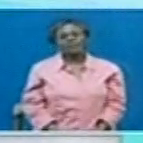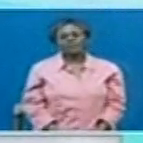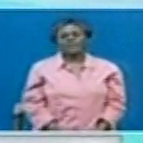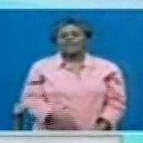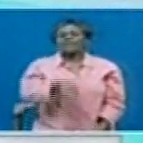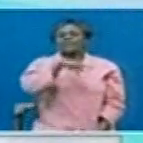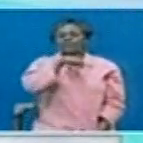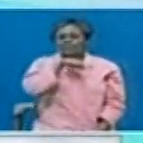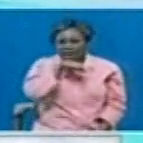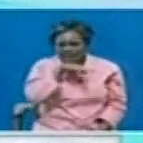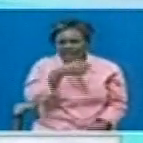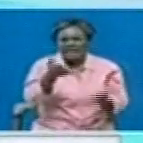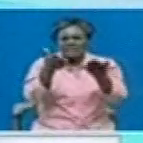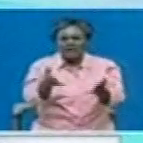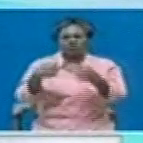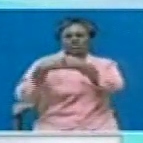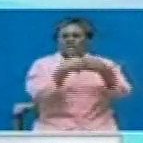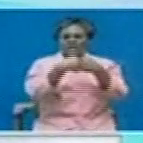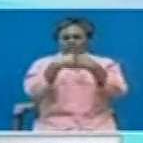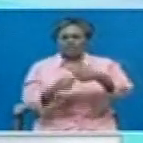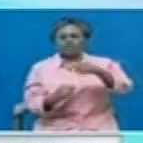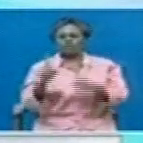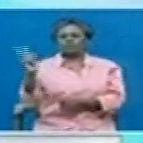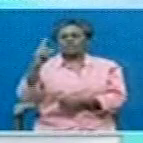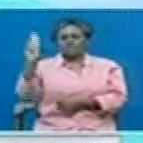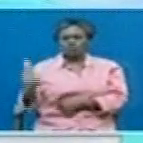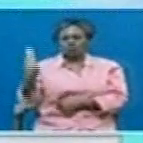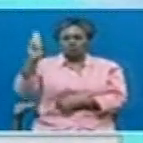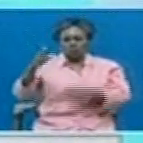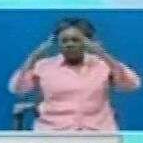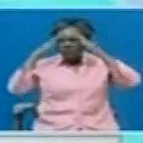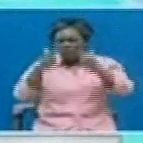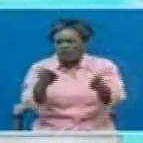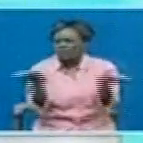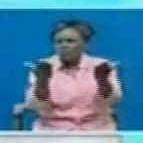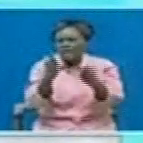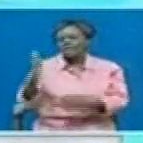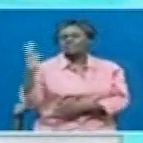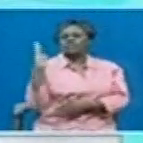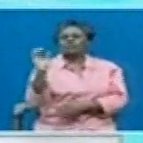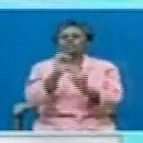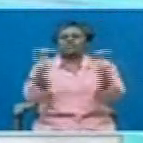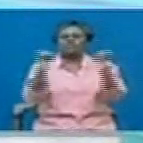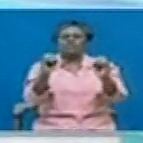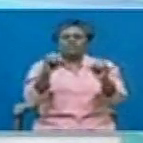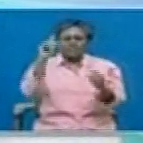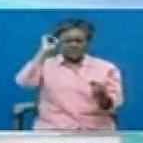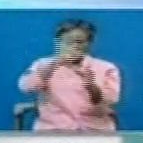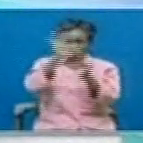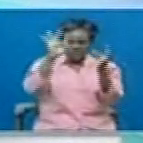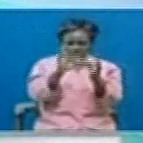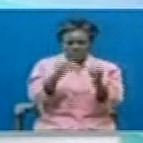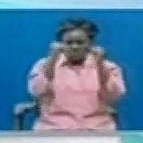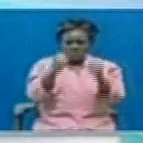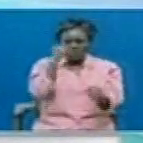Accord leader Raila Odinga is now challenging the head of state to redirect his focus to insecurity and particularly deal